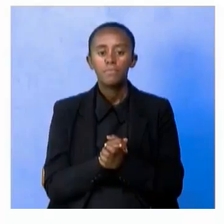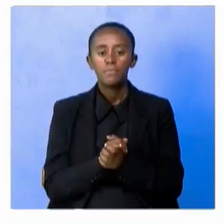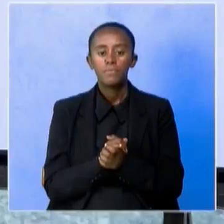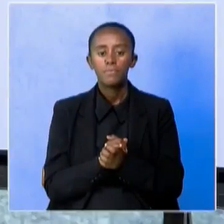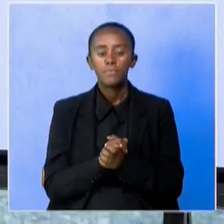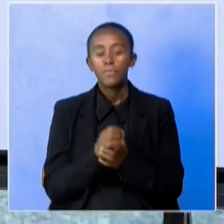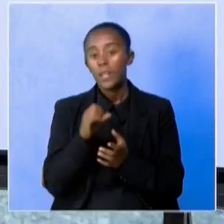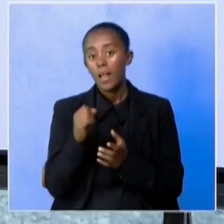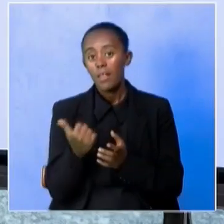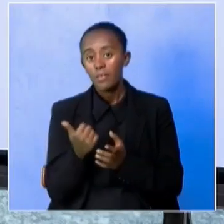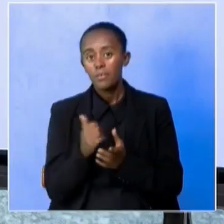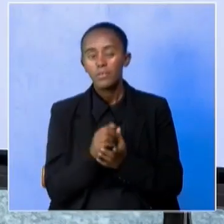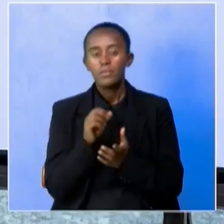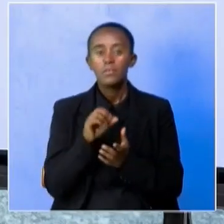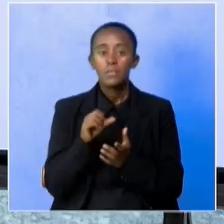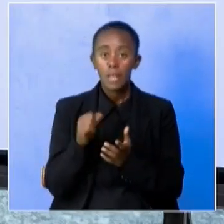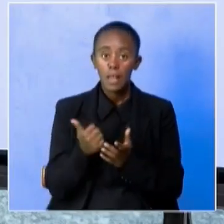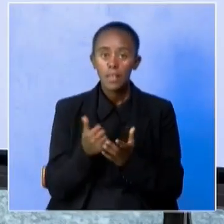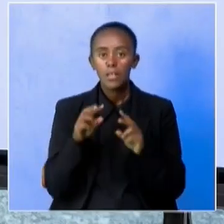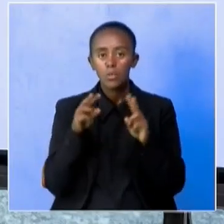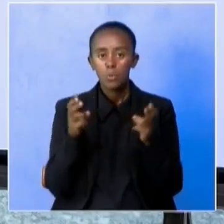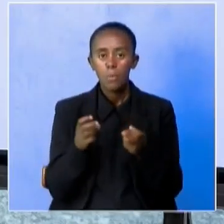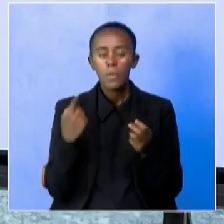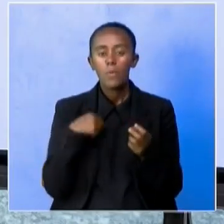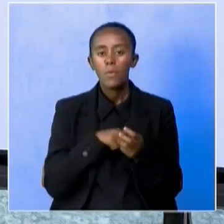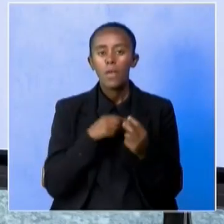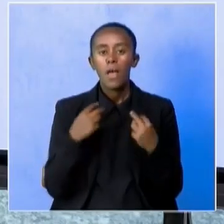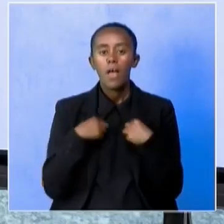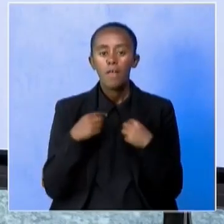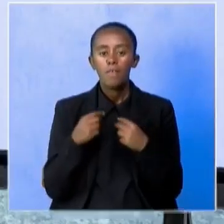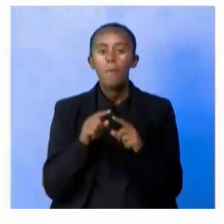The other one, the other topic that we have today is but.